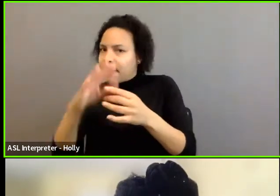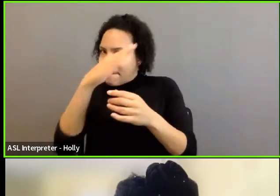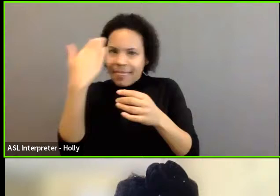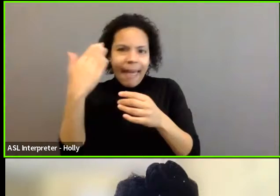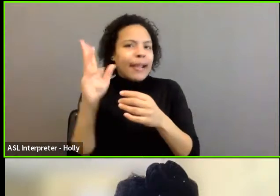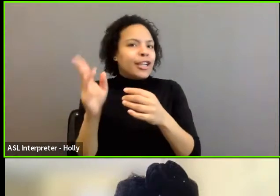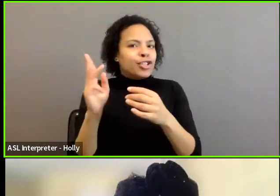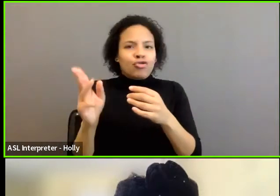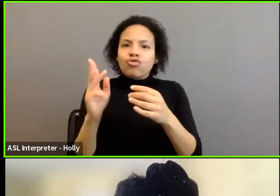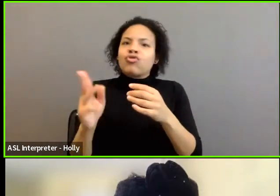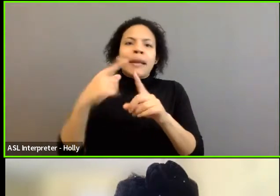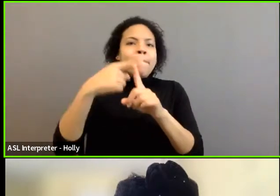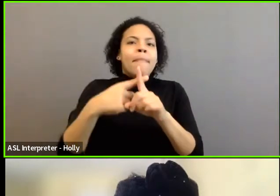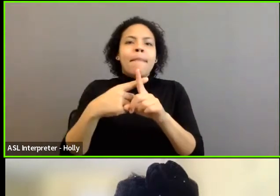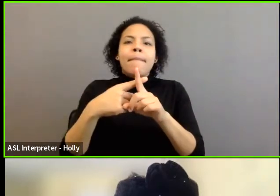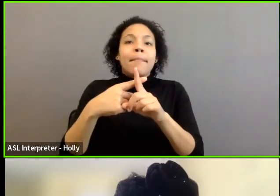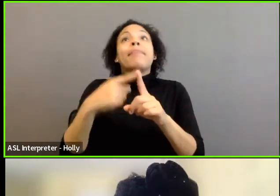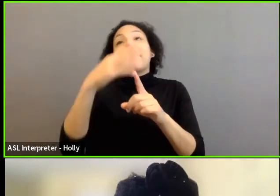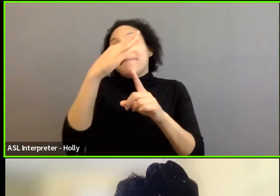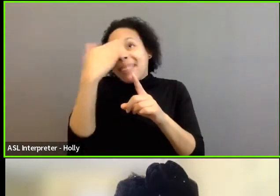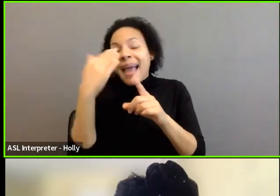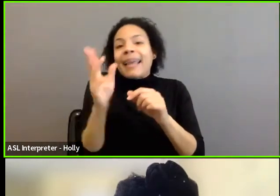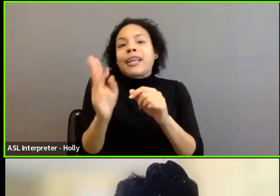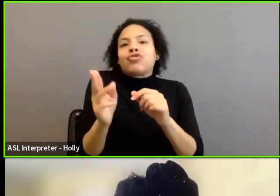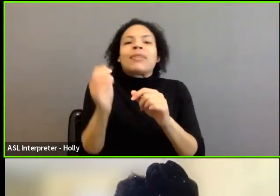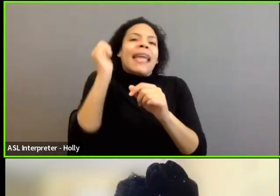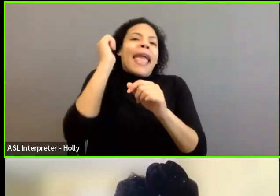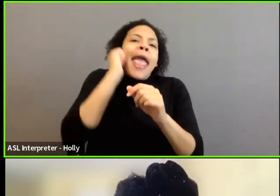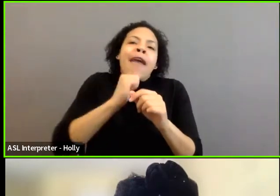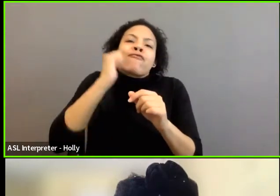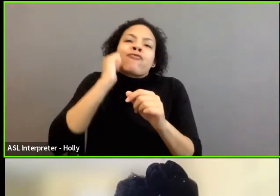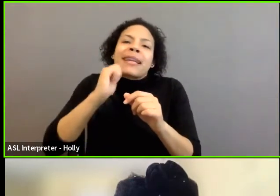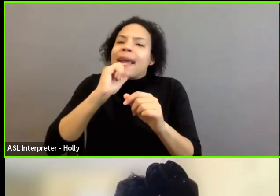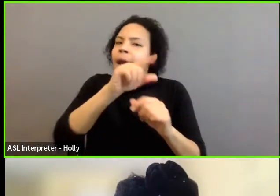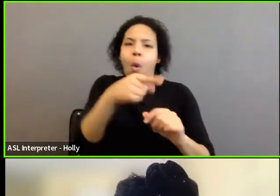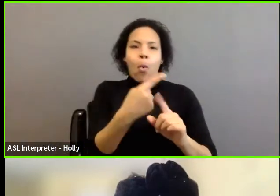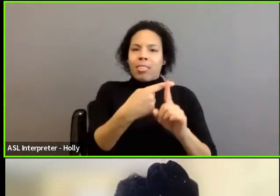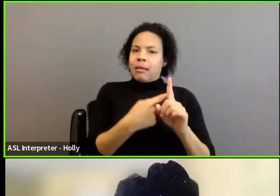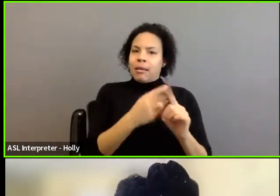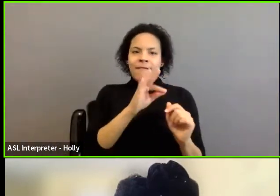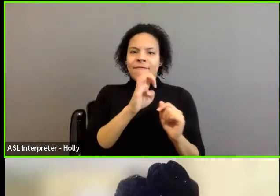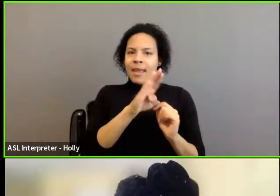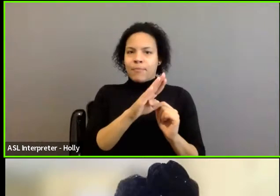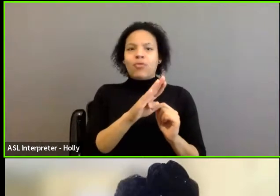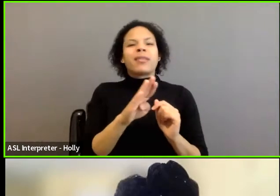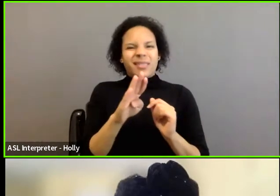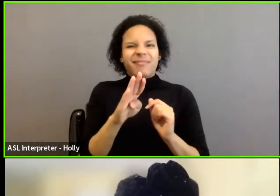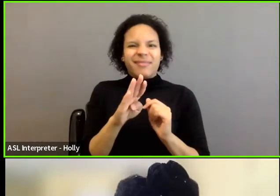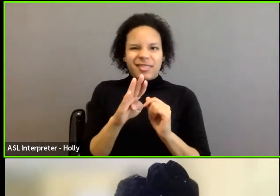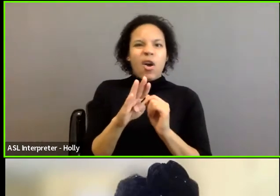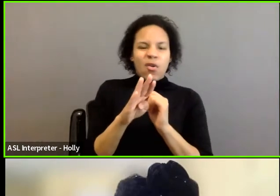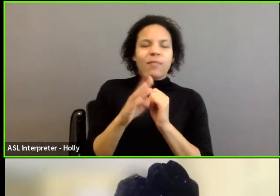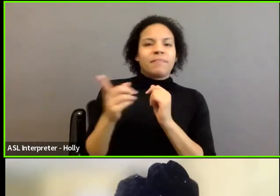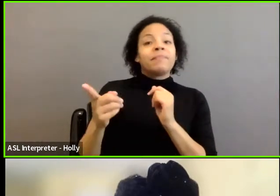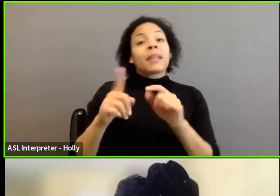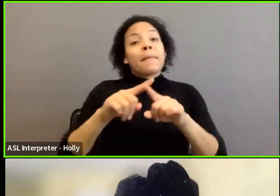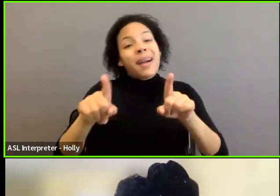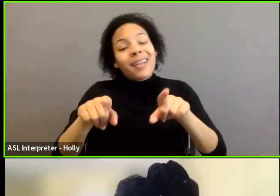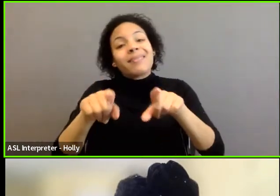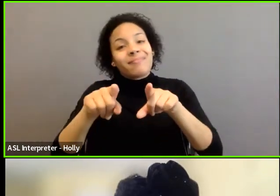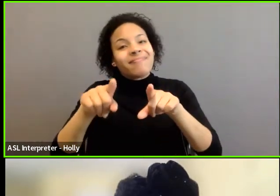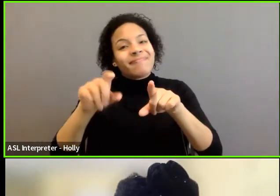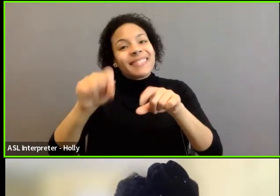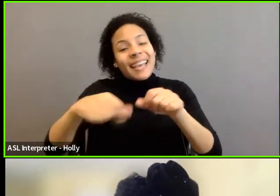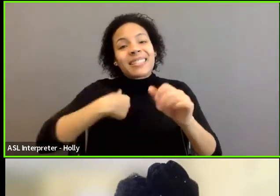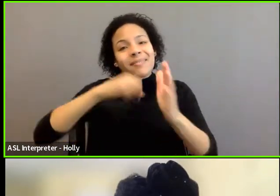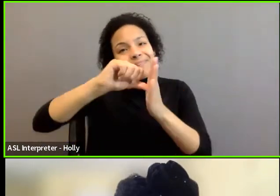on many shoulders of the ancestors, meaning that there are those who paved the way for us to be